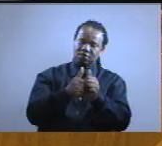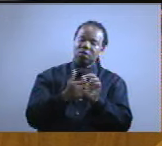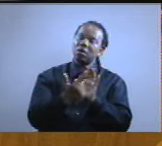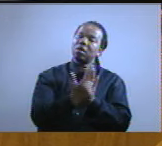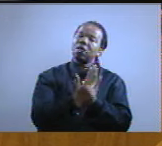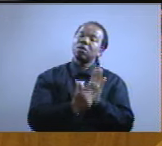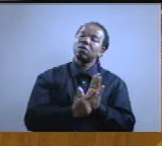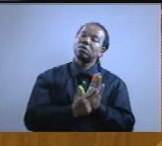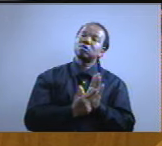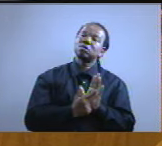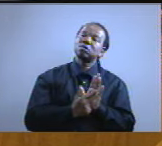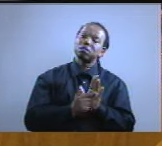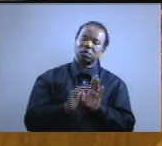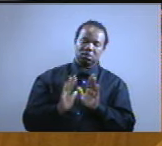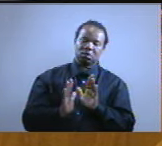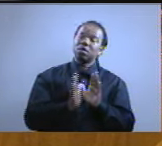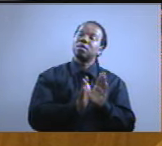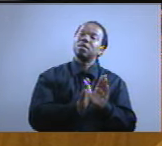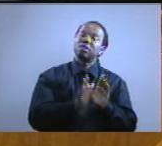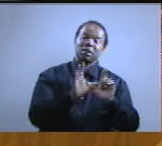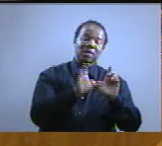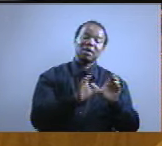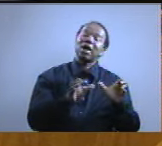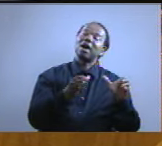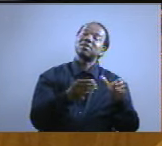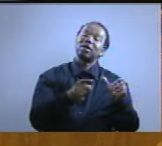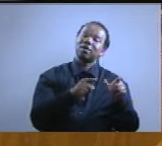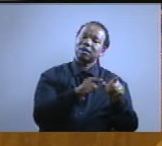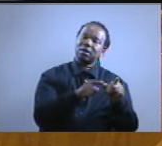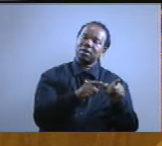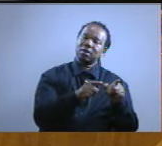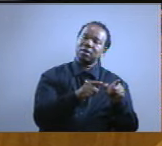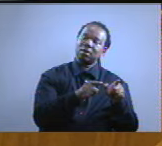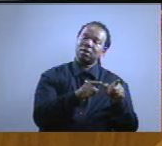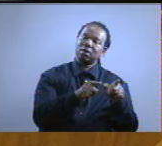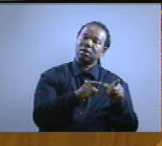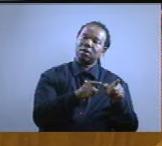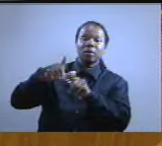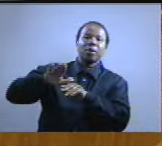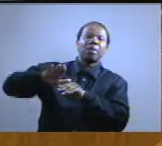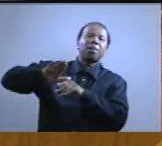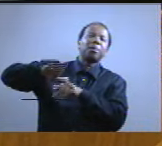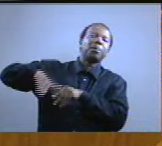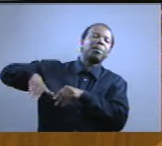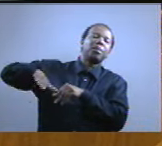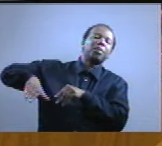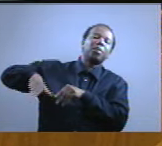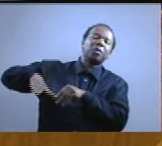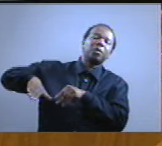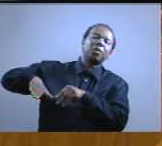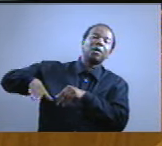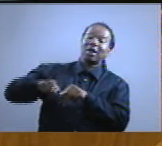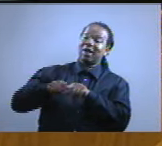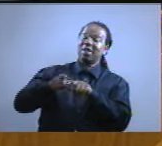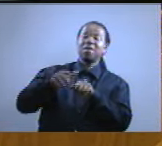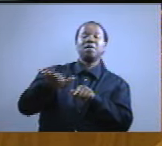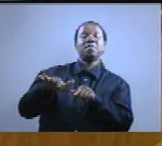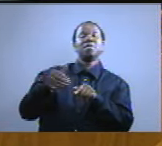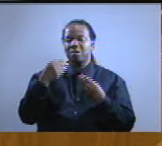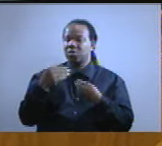Council also will change the perception that the indigenous languages are in fact own people under